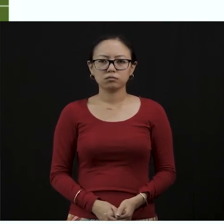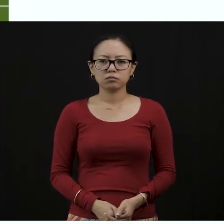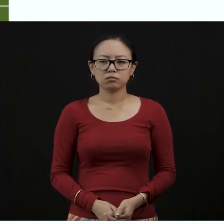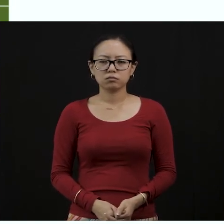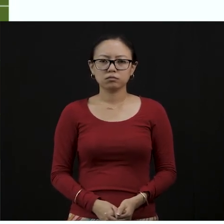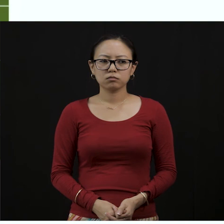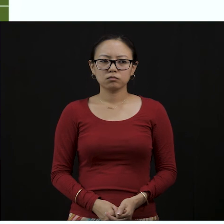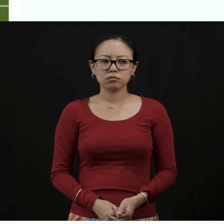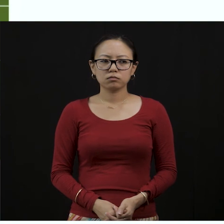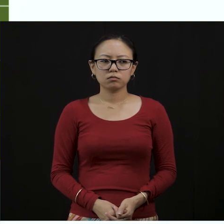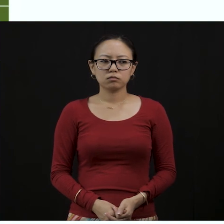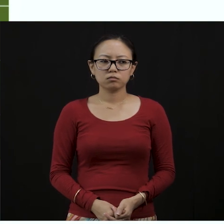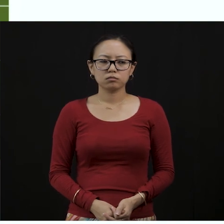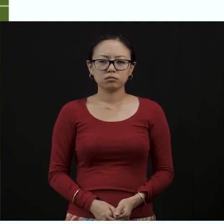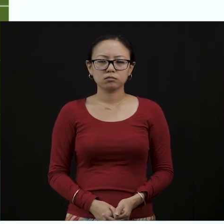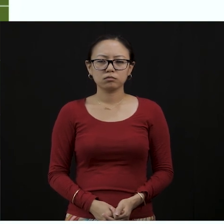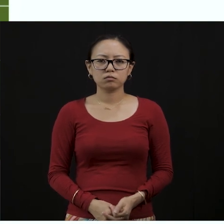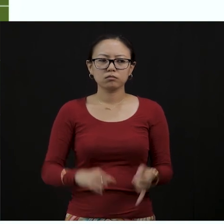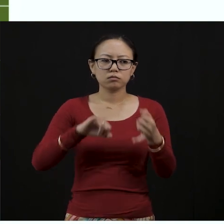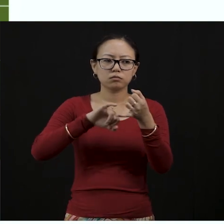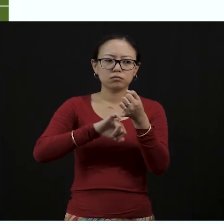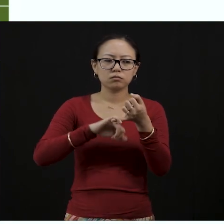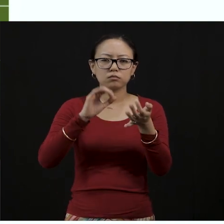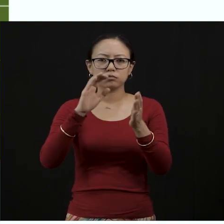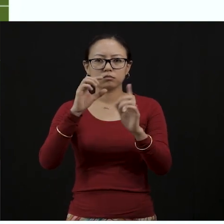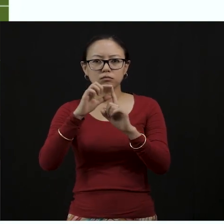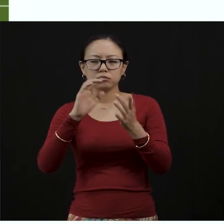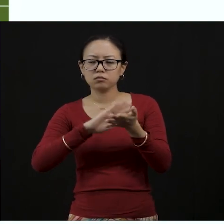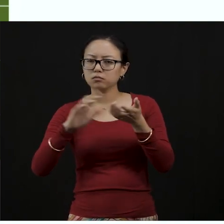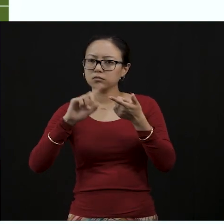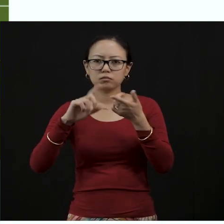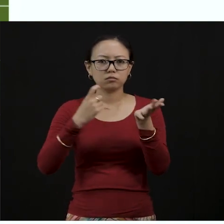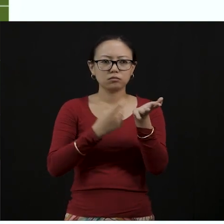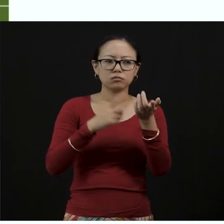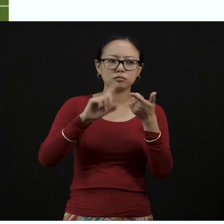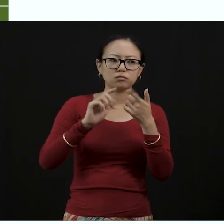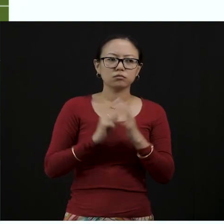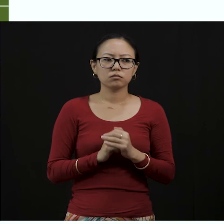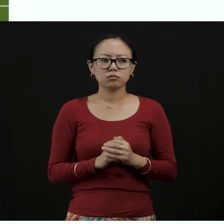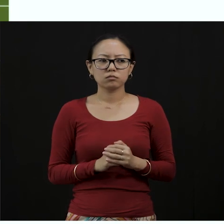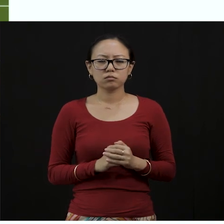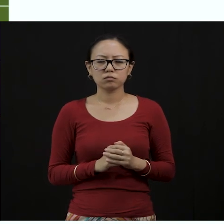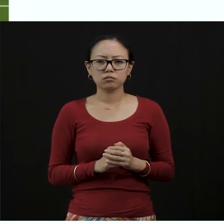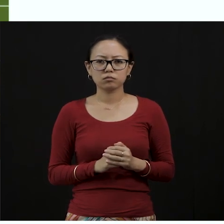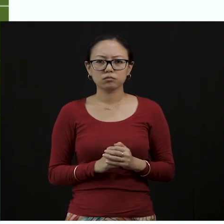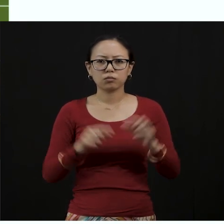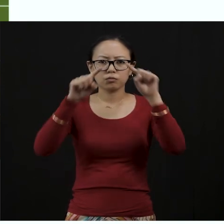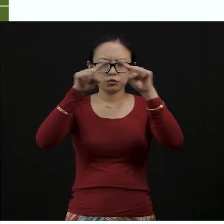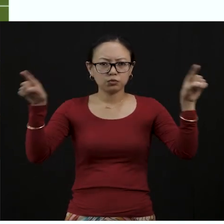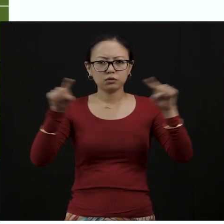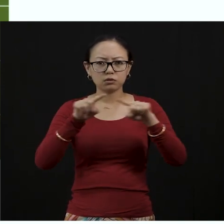1, number of curved surface 0. Now we have sphere. So in sphere, do you think you have a straight